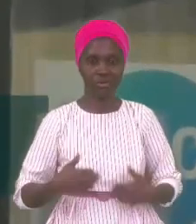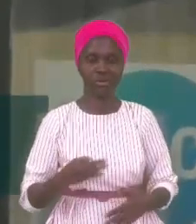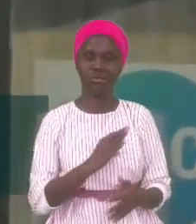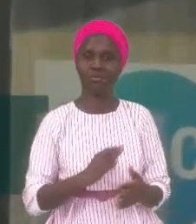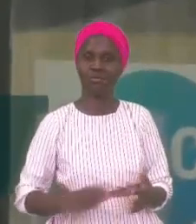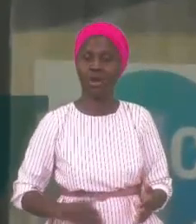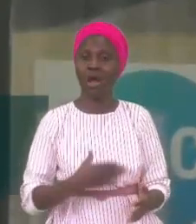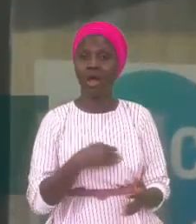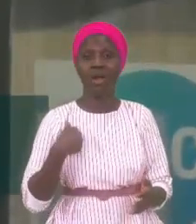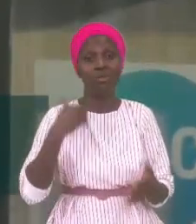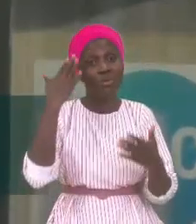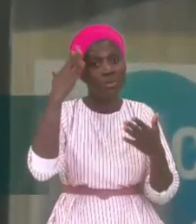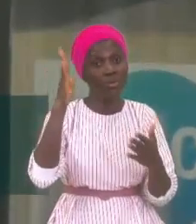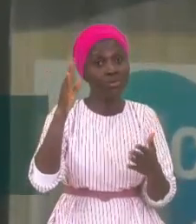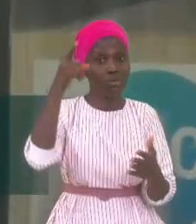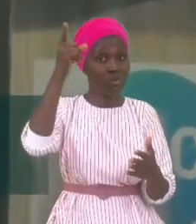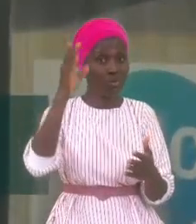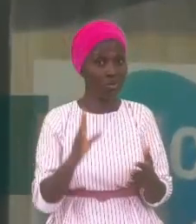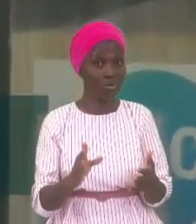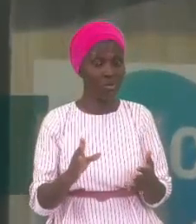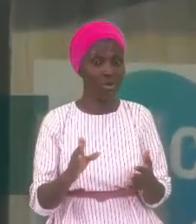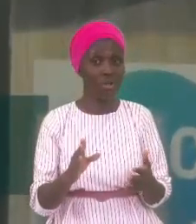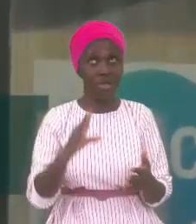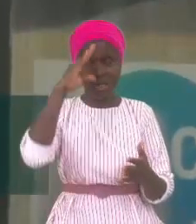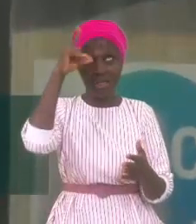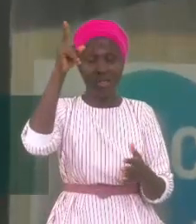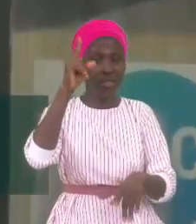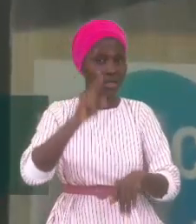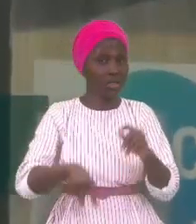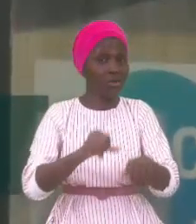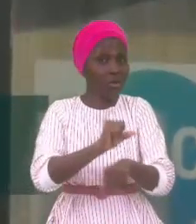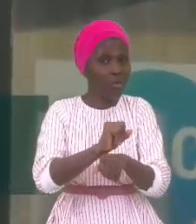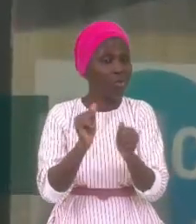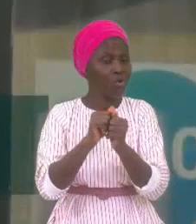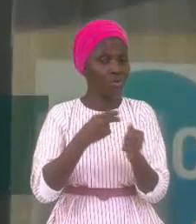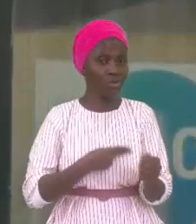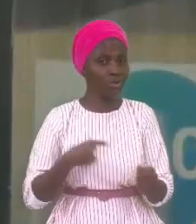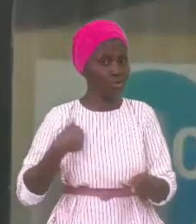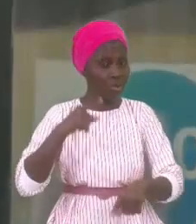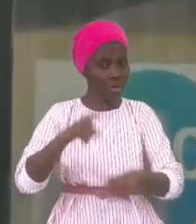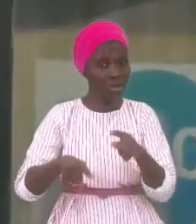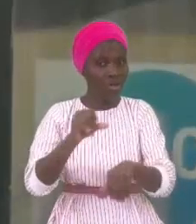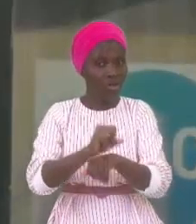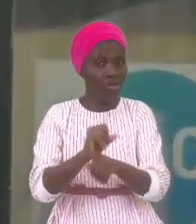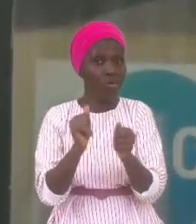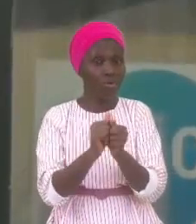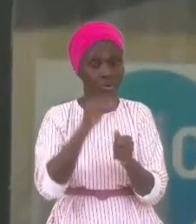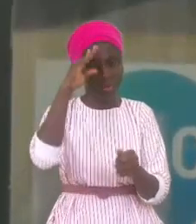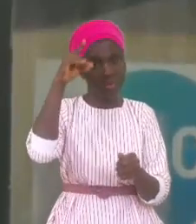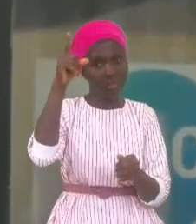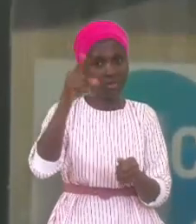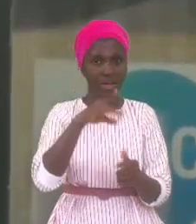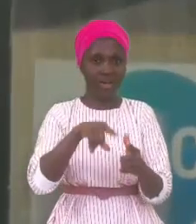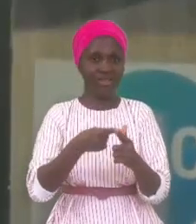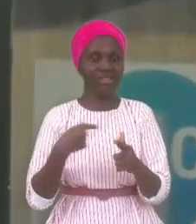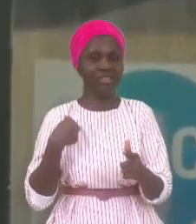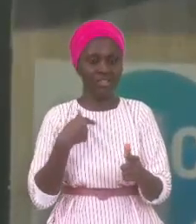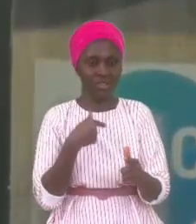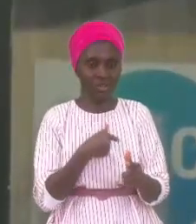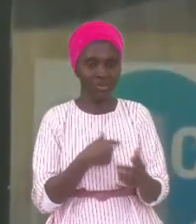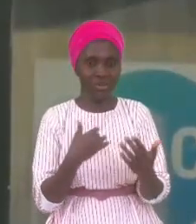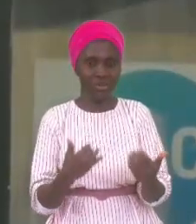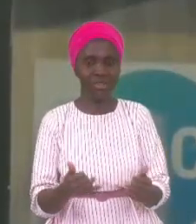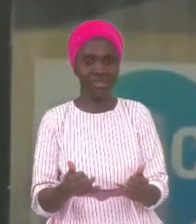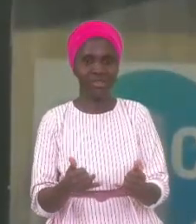know God. He cannot walk with us. We cannot walk with him. And then we sneak into the church and